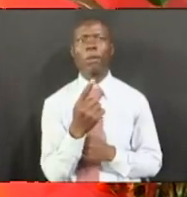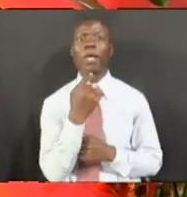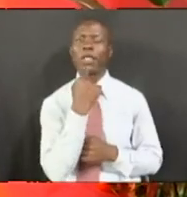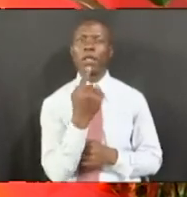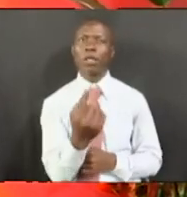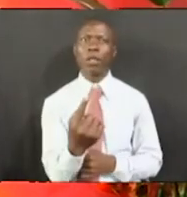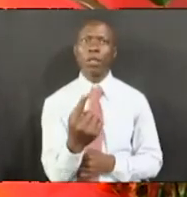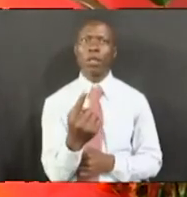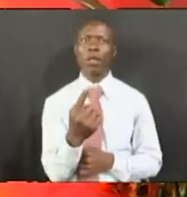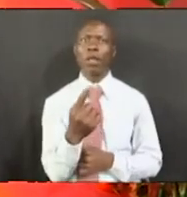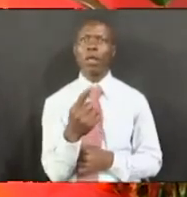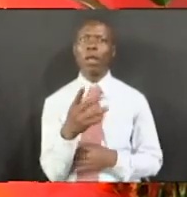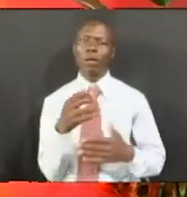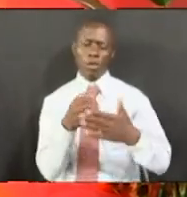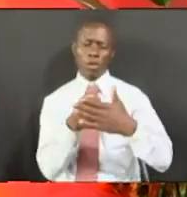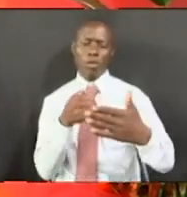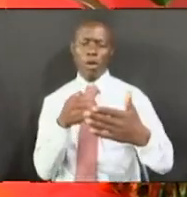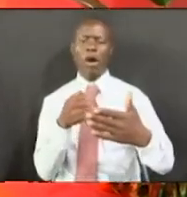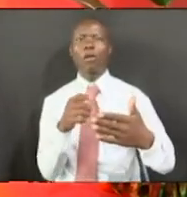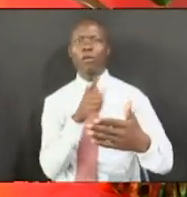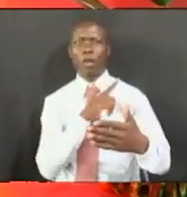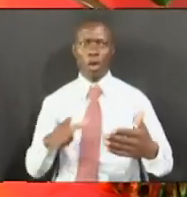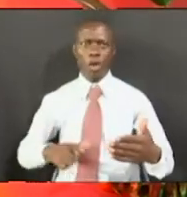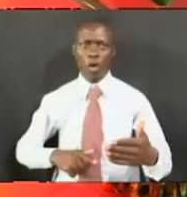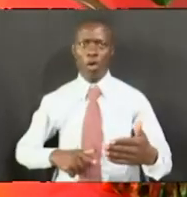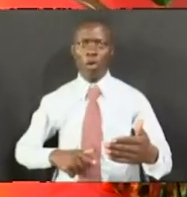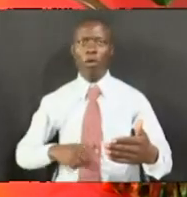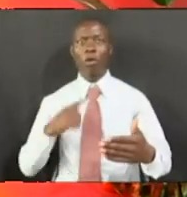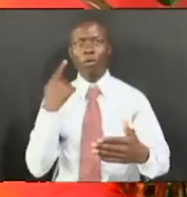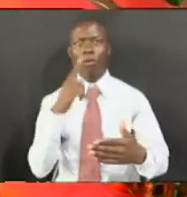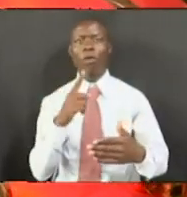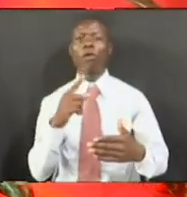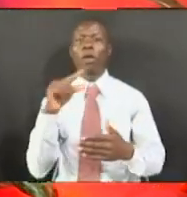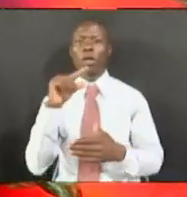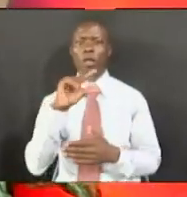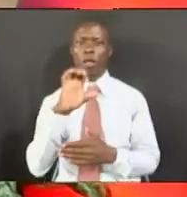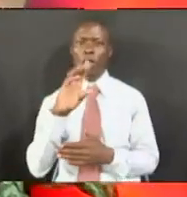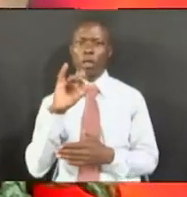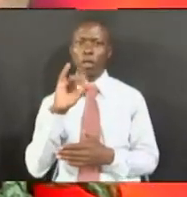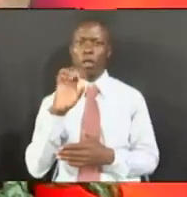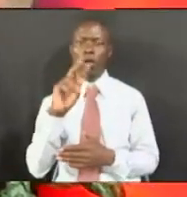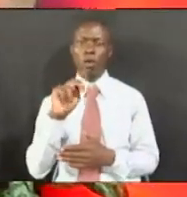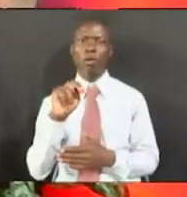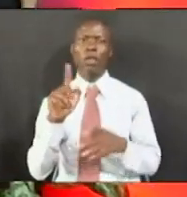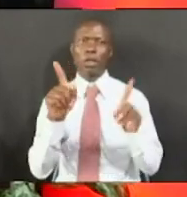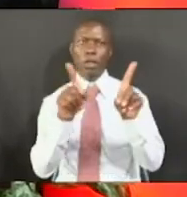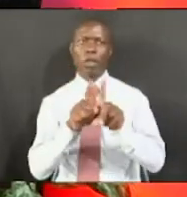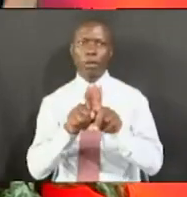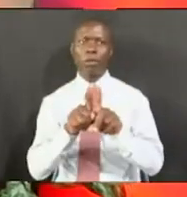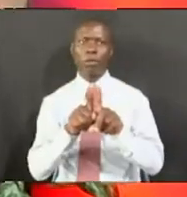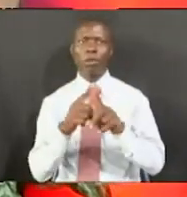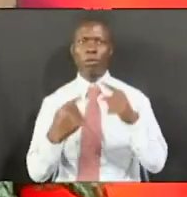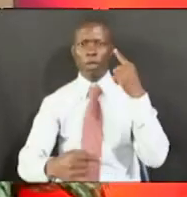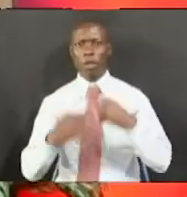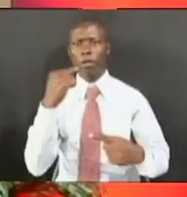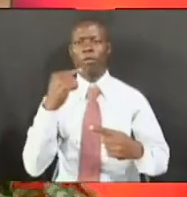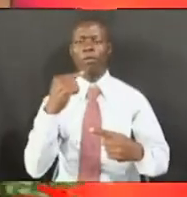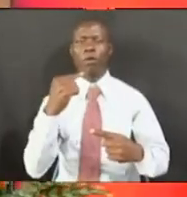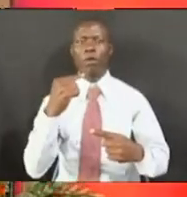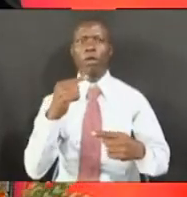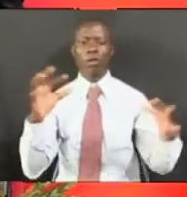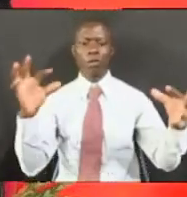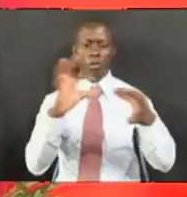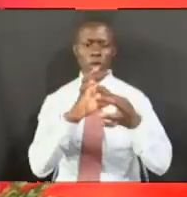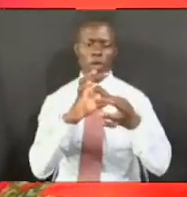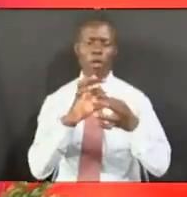the sword of the Lord and the sword of Gideon. I'm in the Bible. Because champions were connected